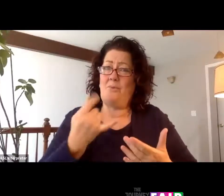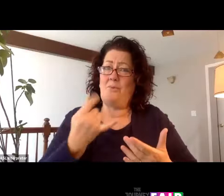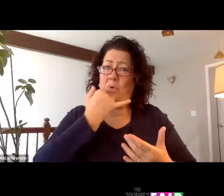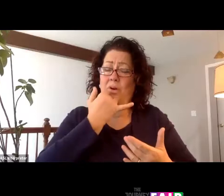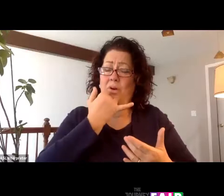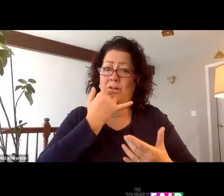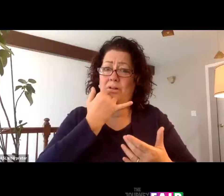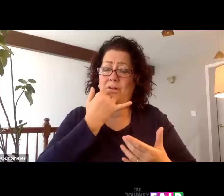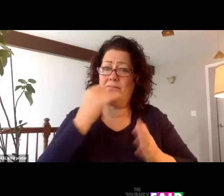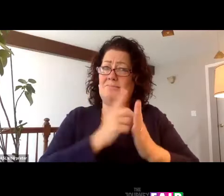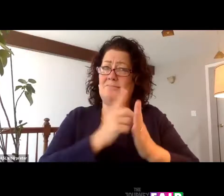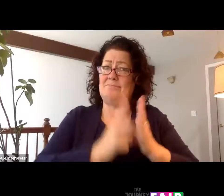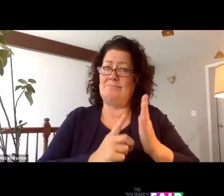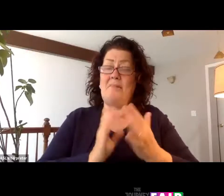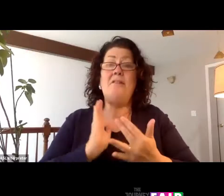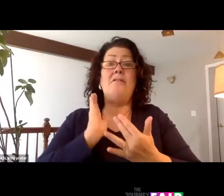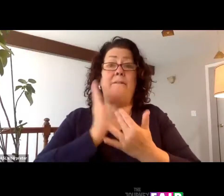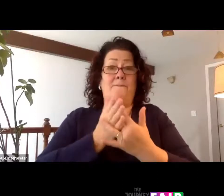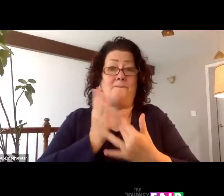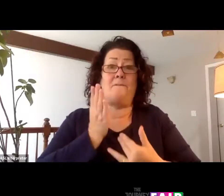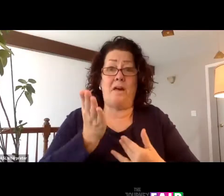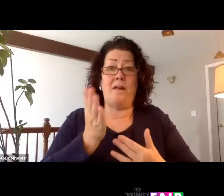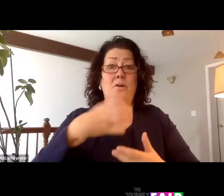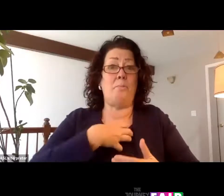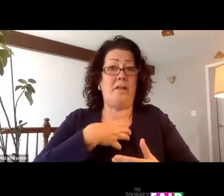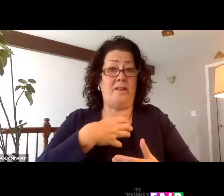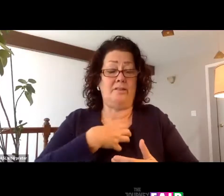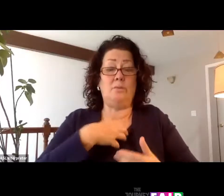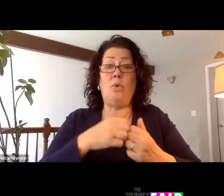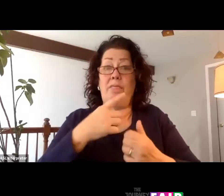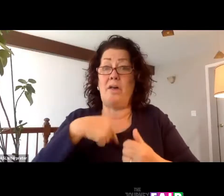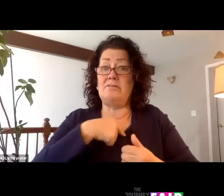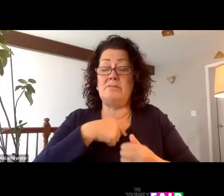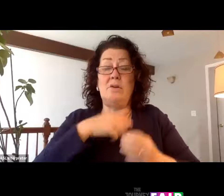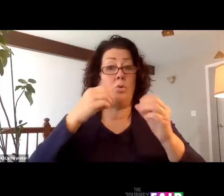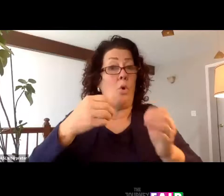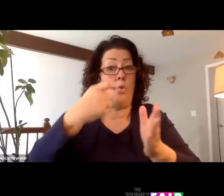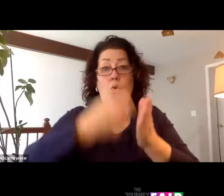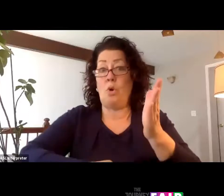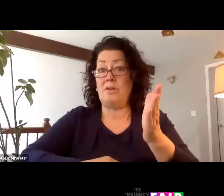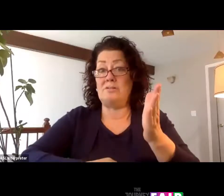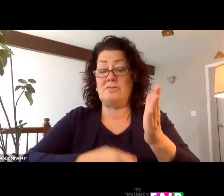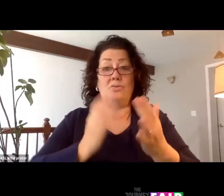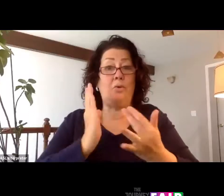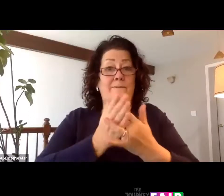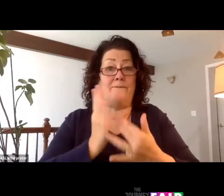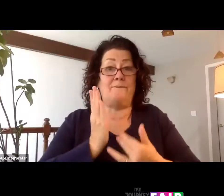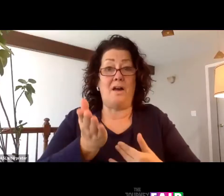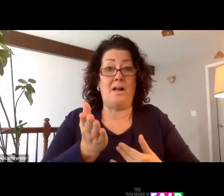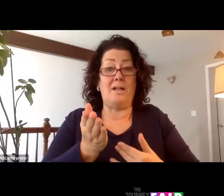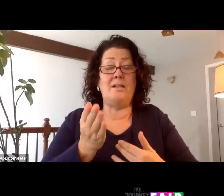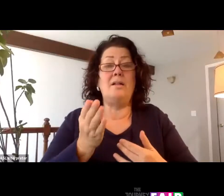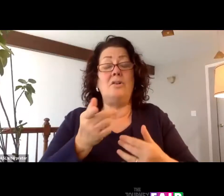discrimination, to file a complaint with us. There's no cost to filing that complaint. And you can find more information about how to file